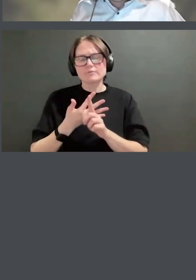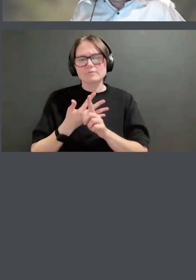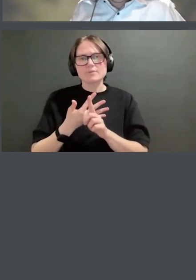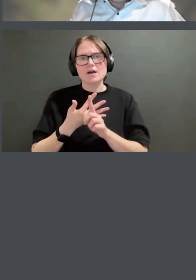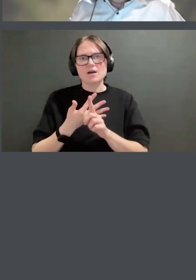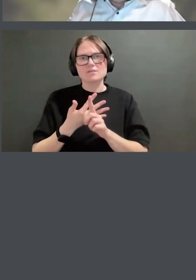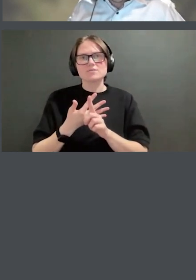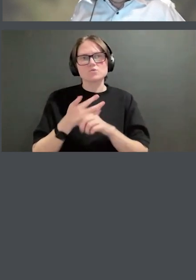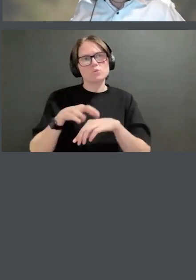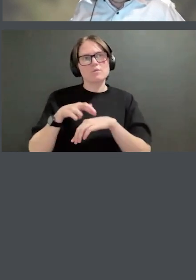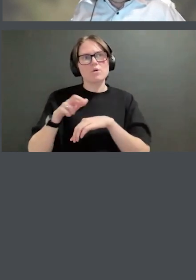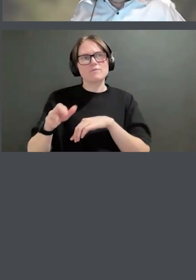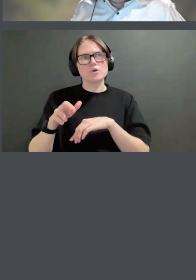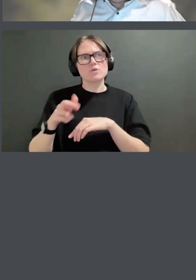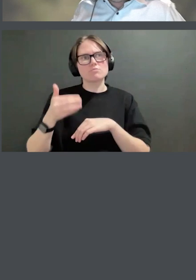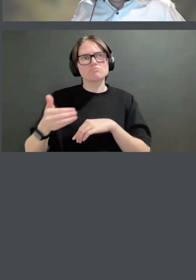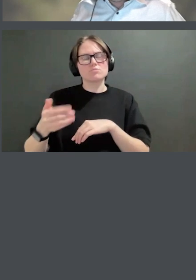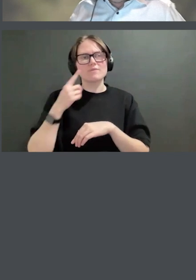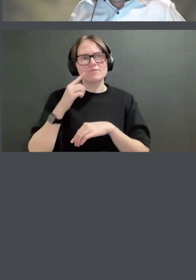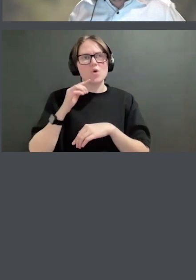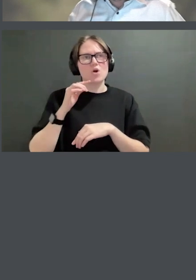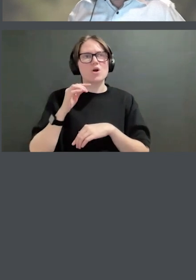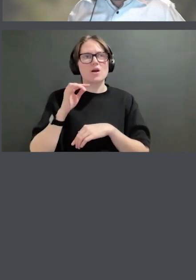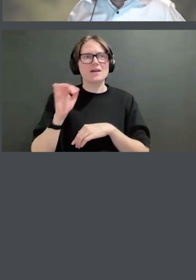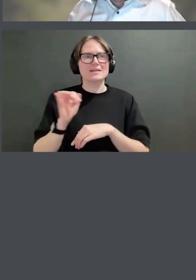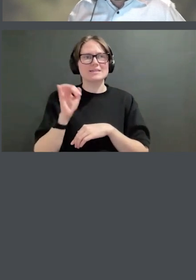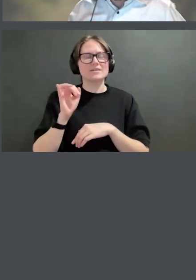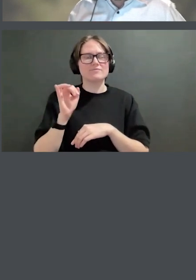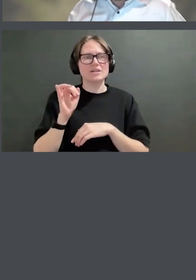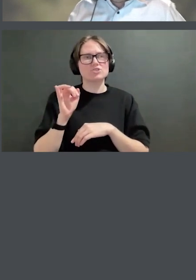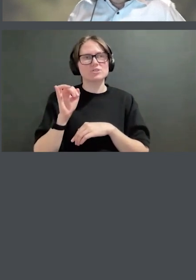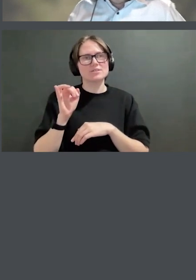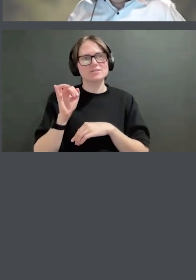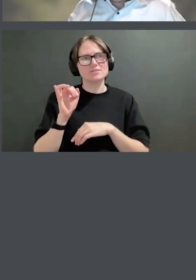them pretty routinely to infectious disease to discuss